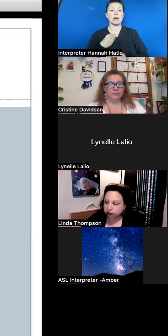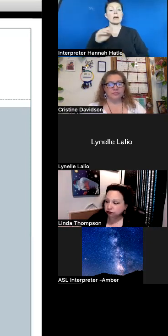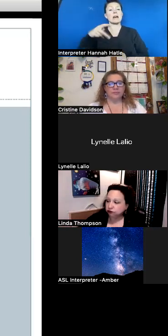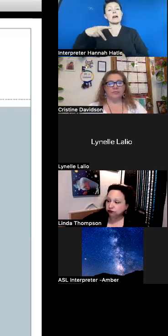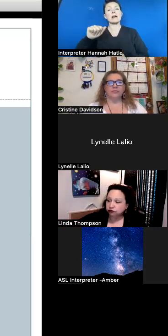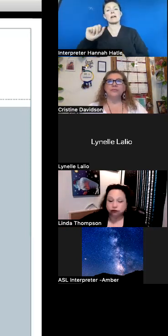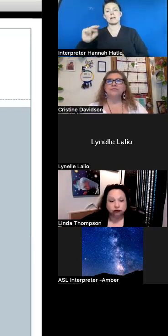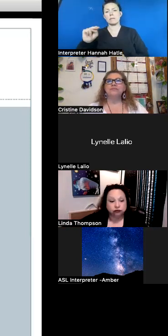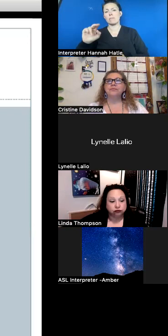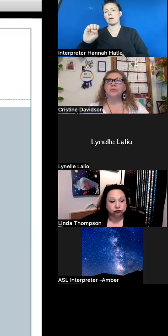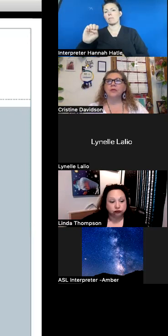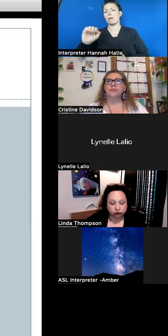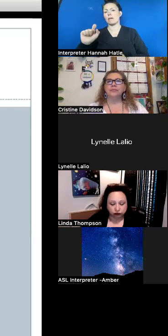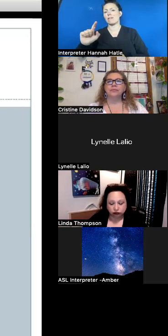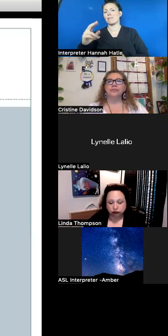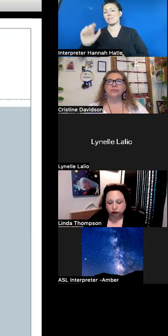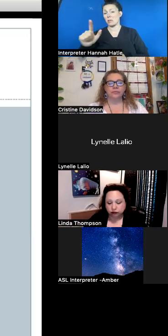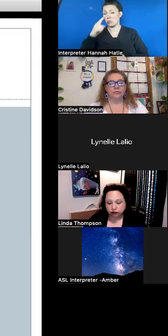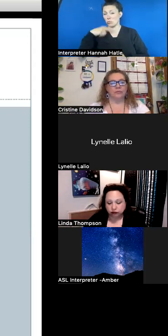pansexual?